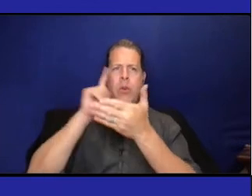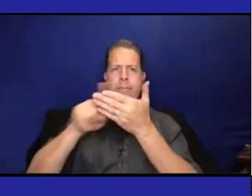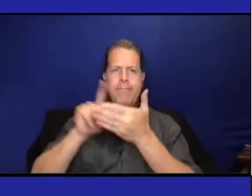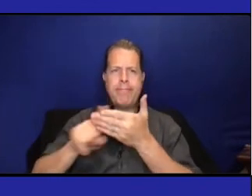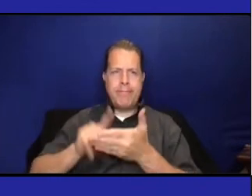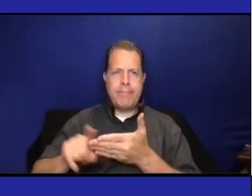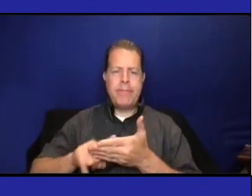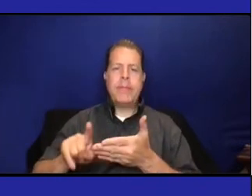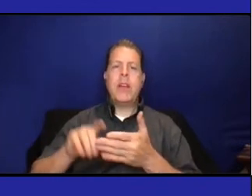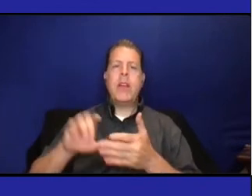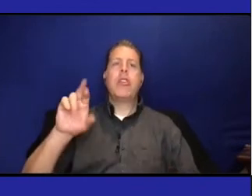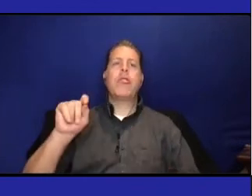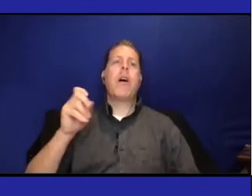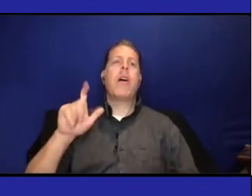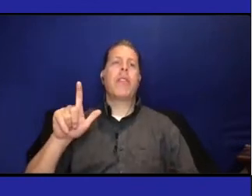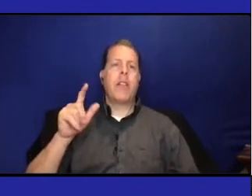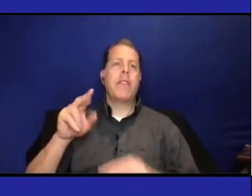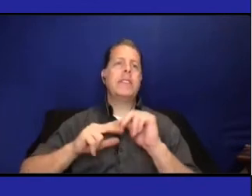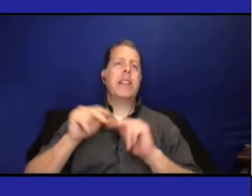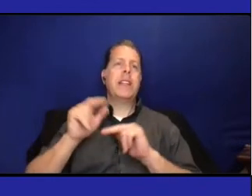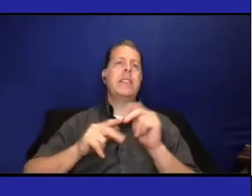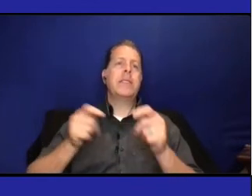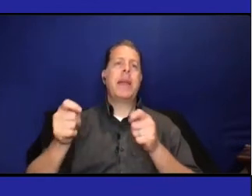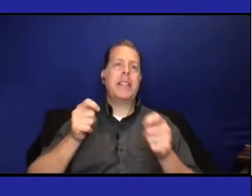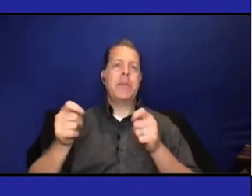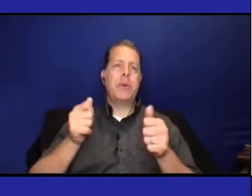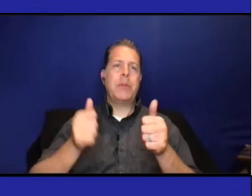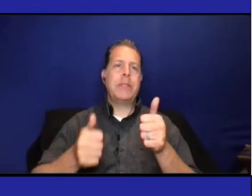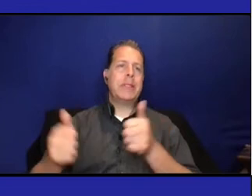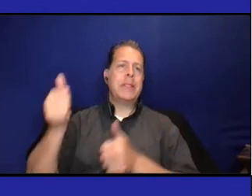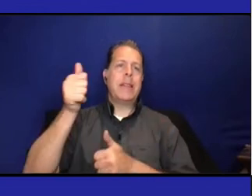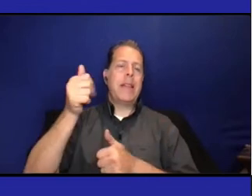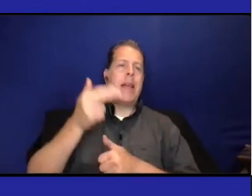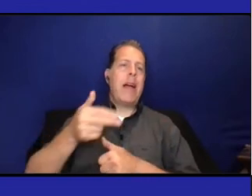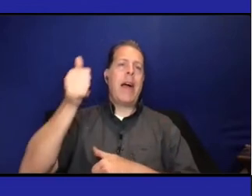Crothall Facilities Management Inc. was the highest-rated proposer.